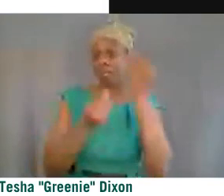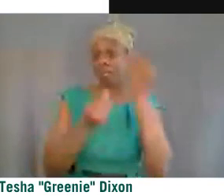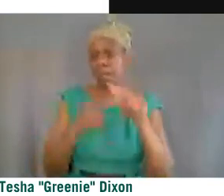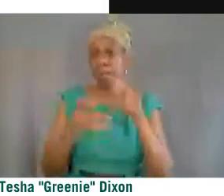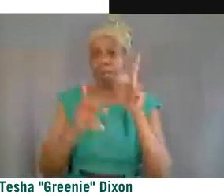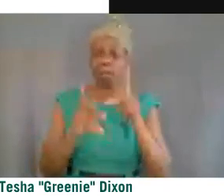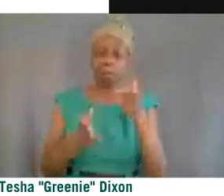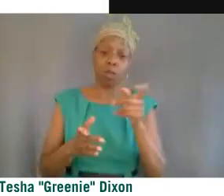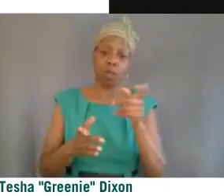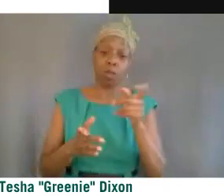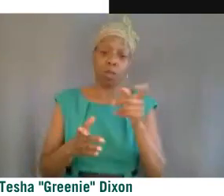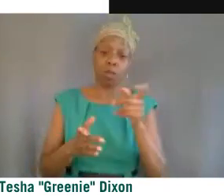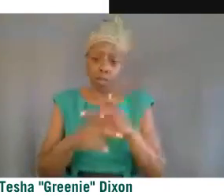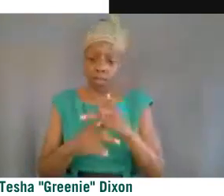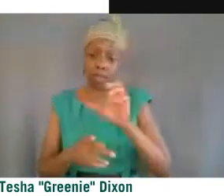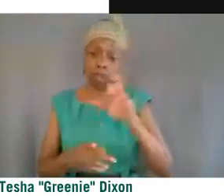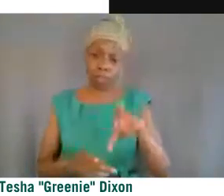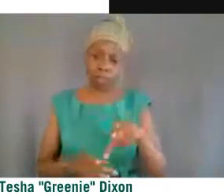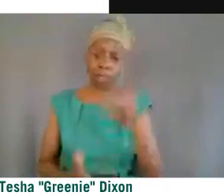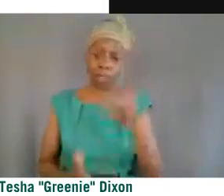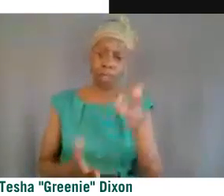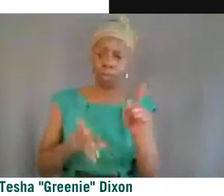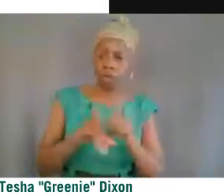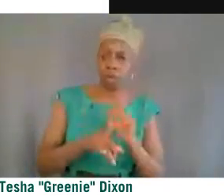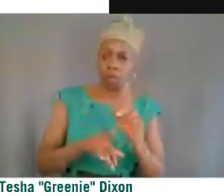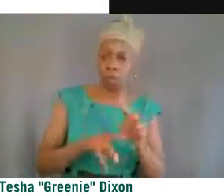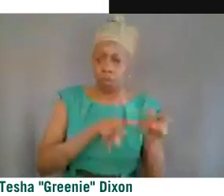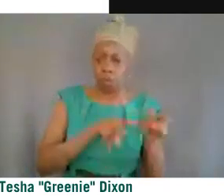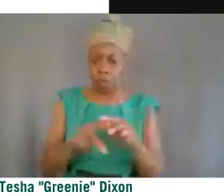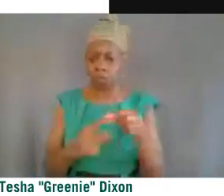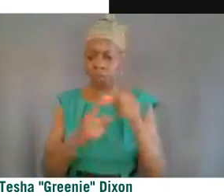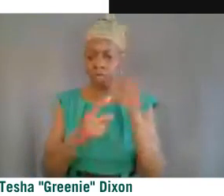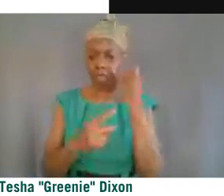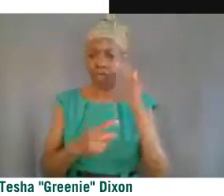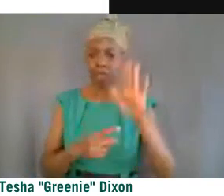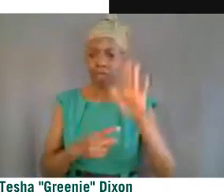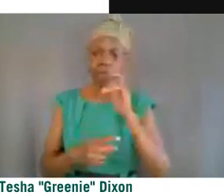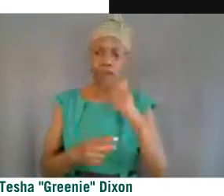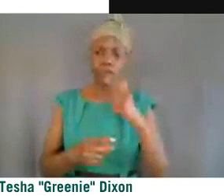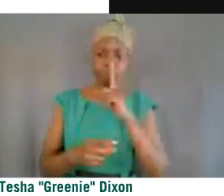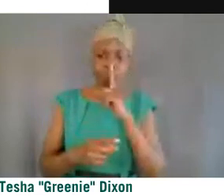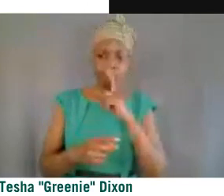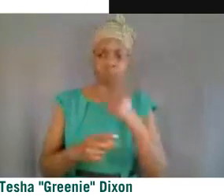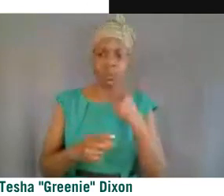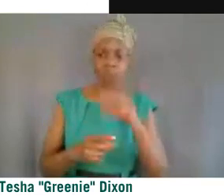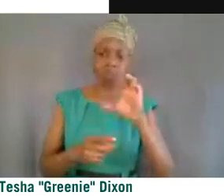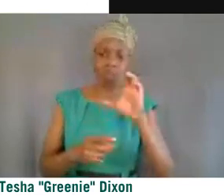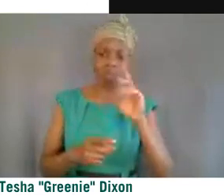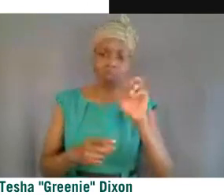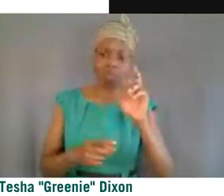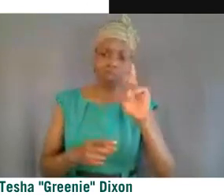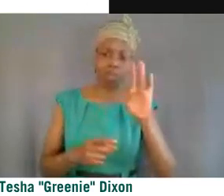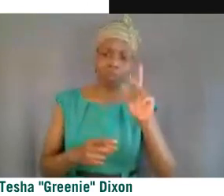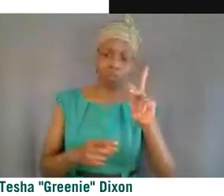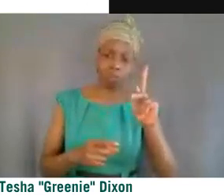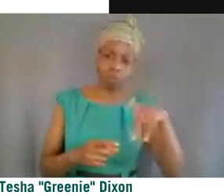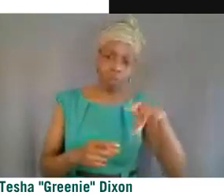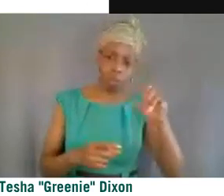care of cerebral palsy. You might also look specifically, if they don't say cerebral palsy, they might say spasticity.